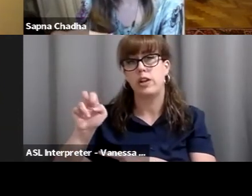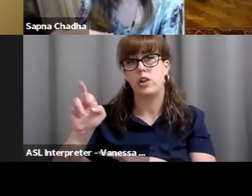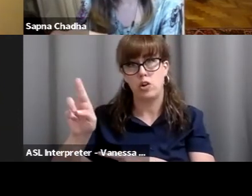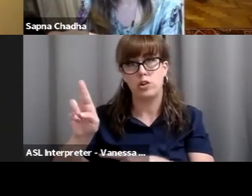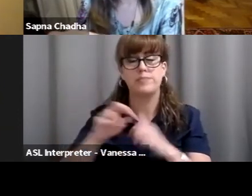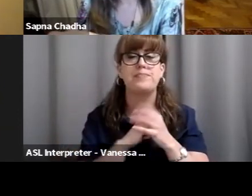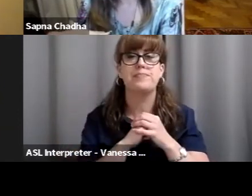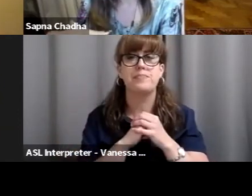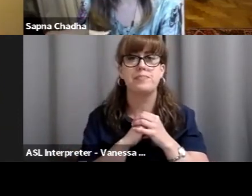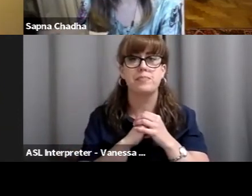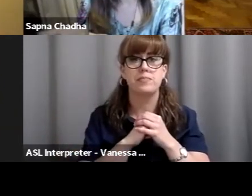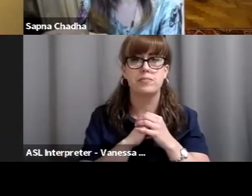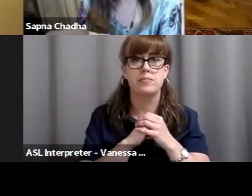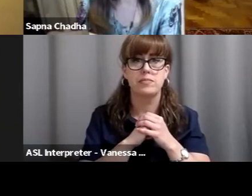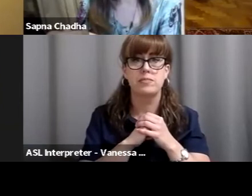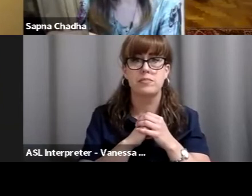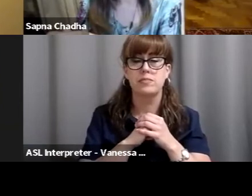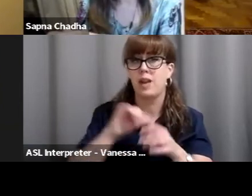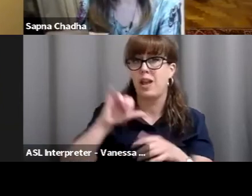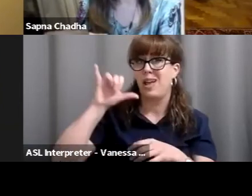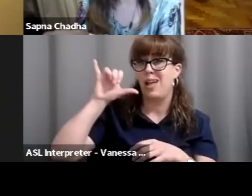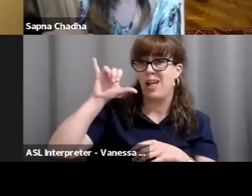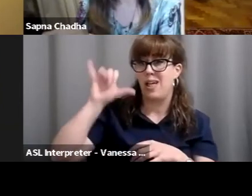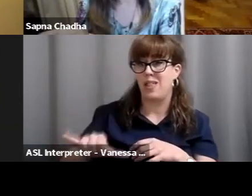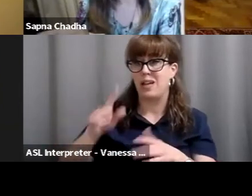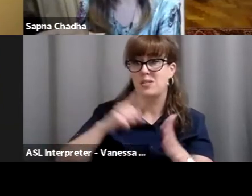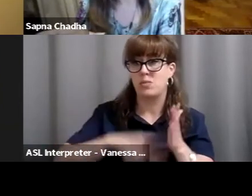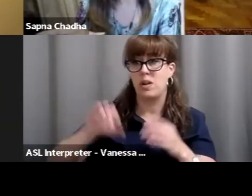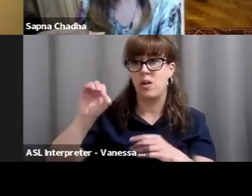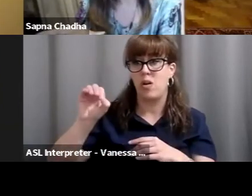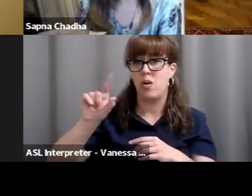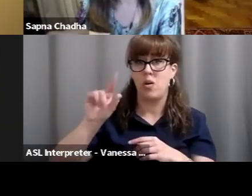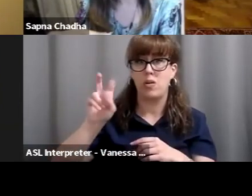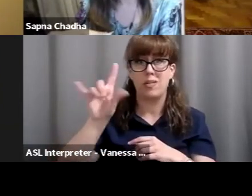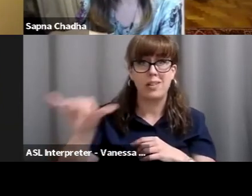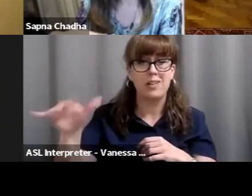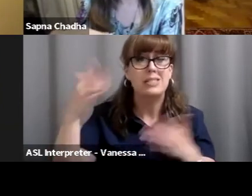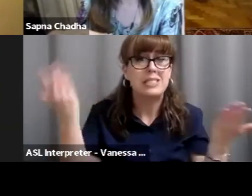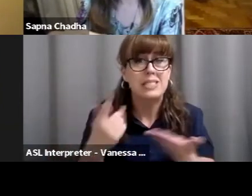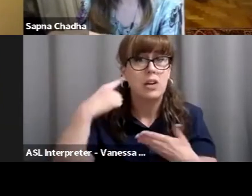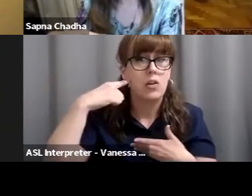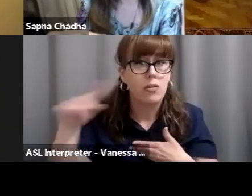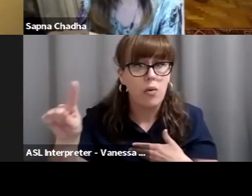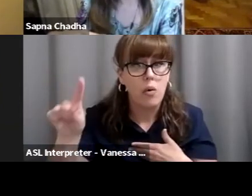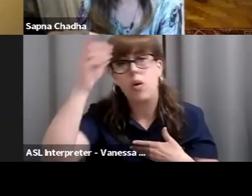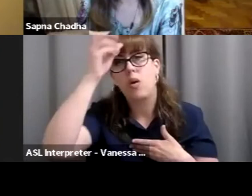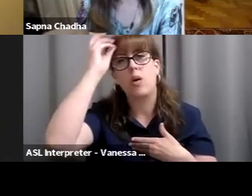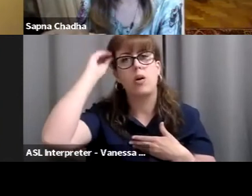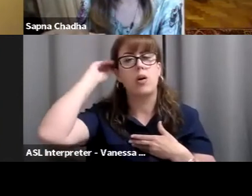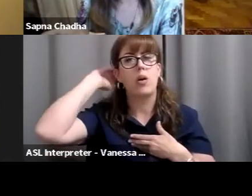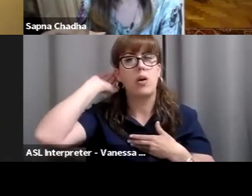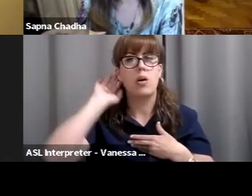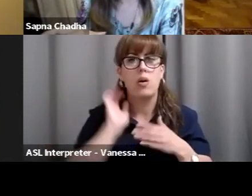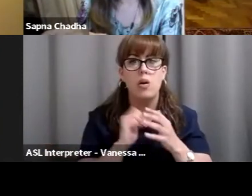that's our worldwide CFO is a lady today, heading North America, which is the largest of